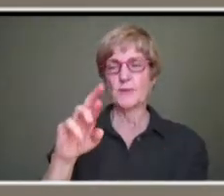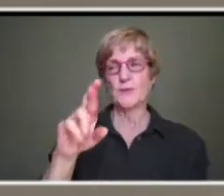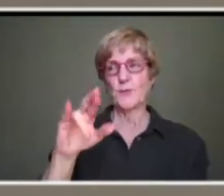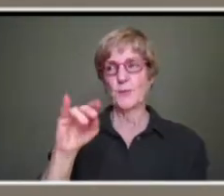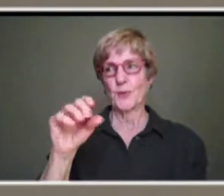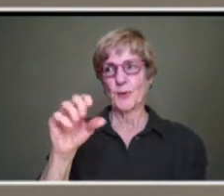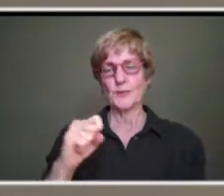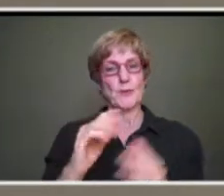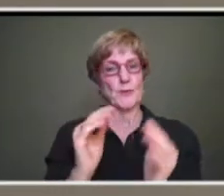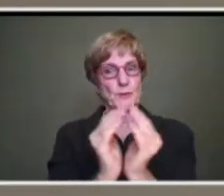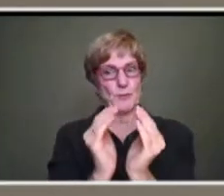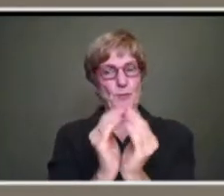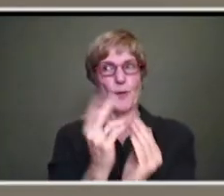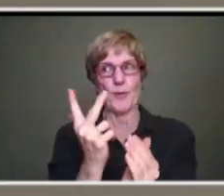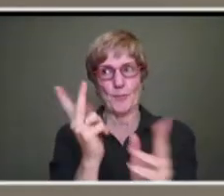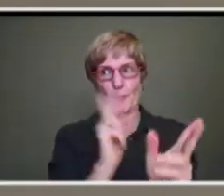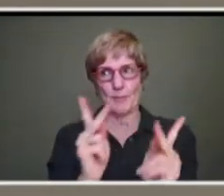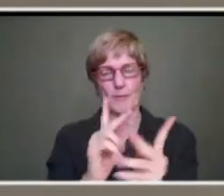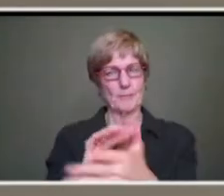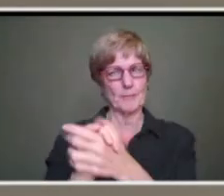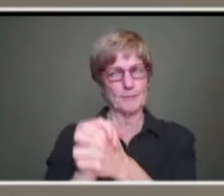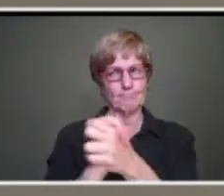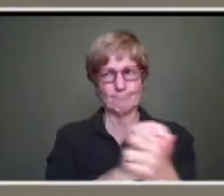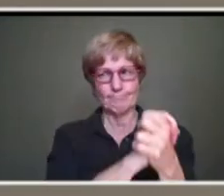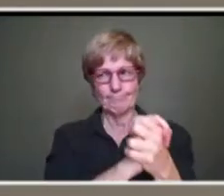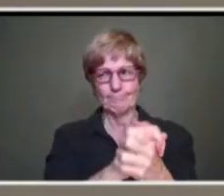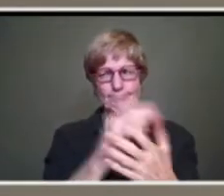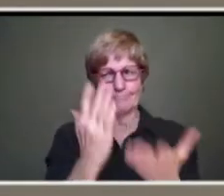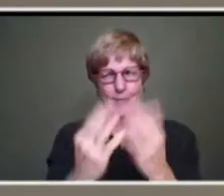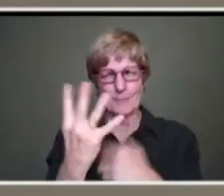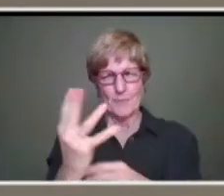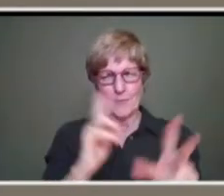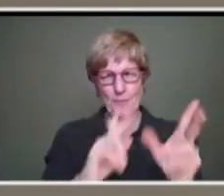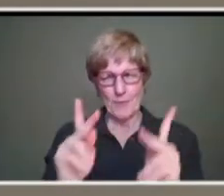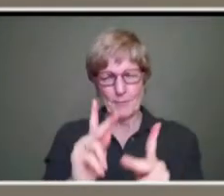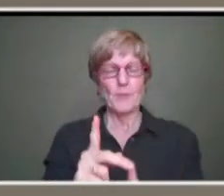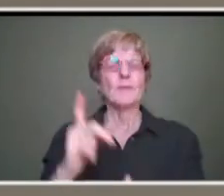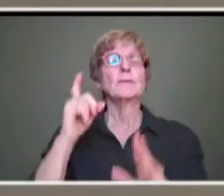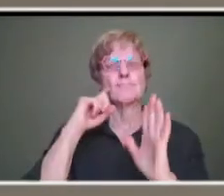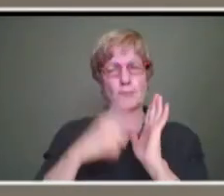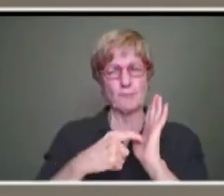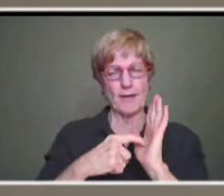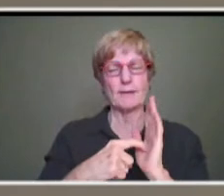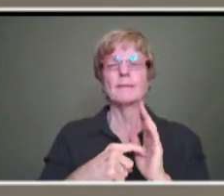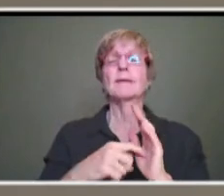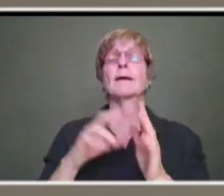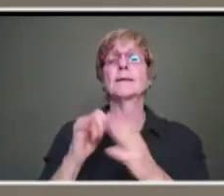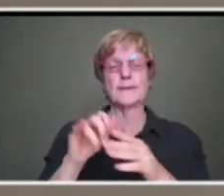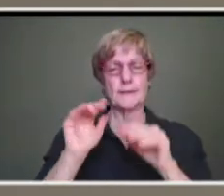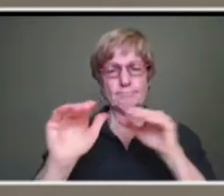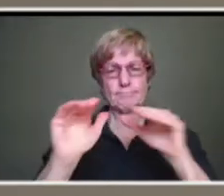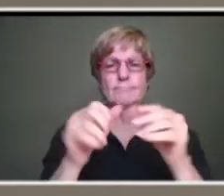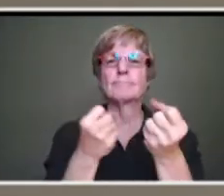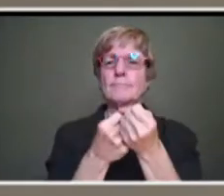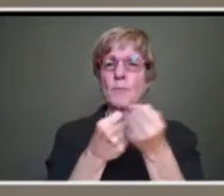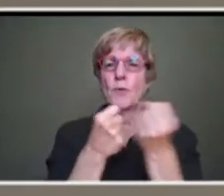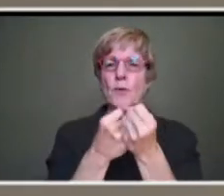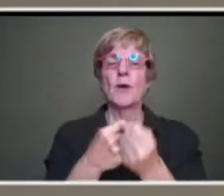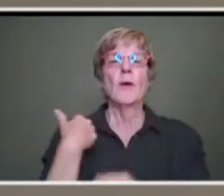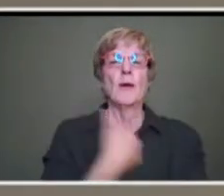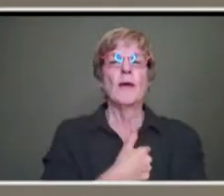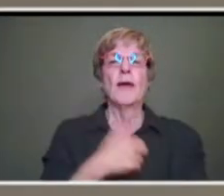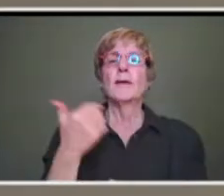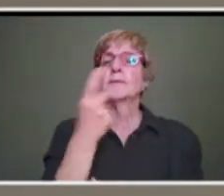of only three people I believe possibly four for recognizing the Outreach and the support we have a number of